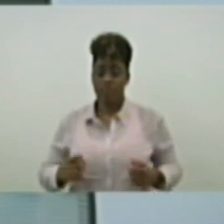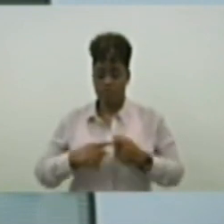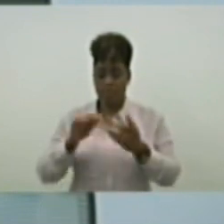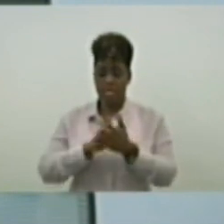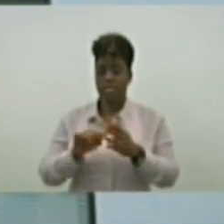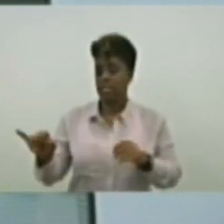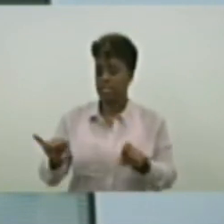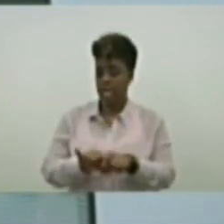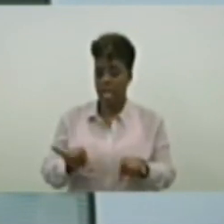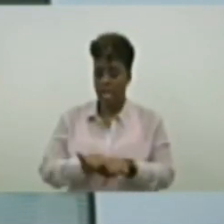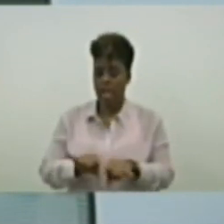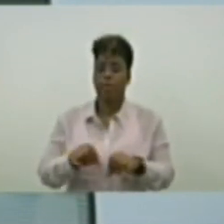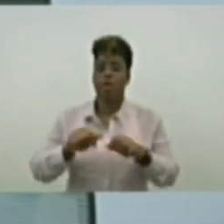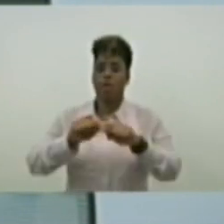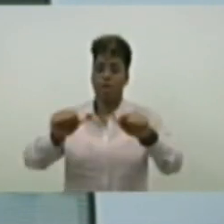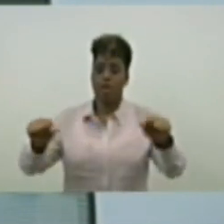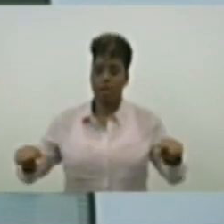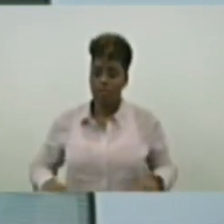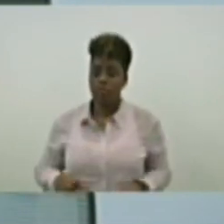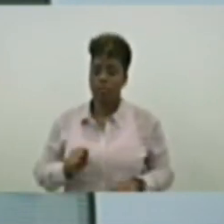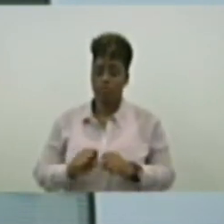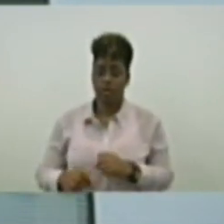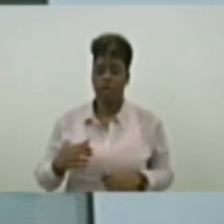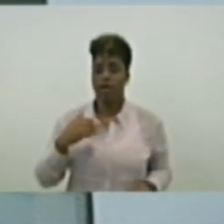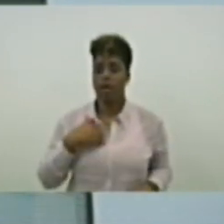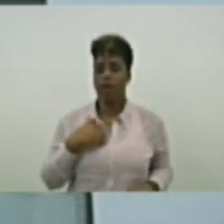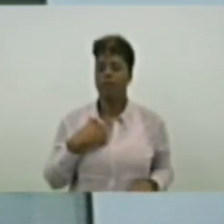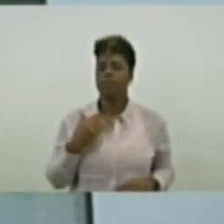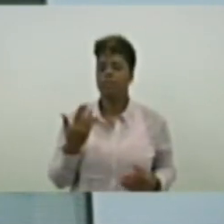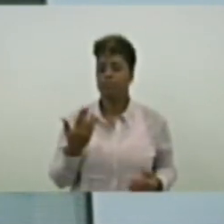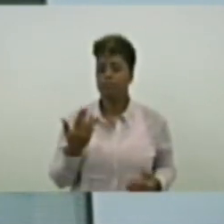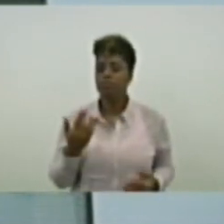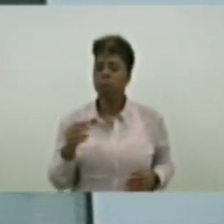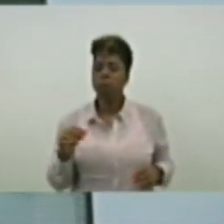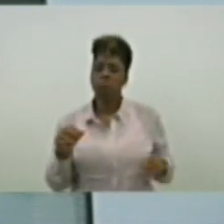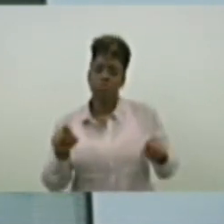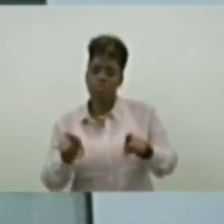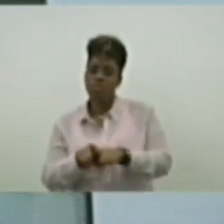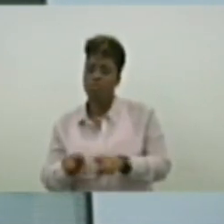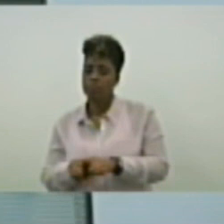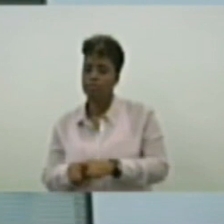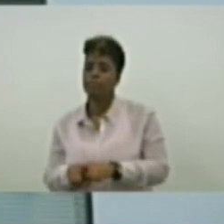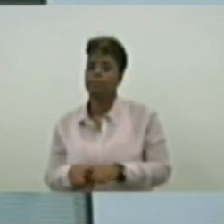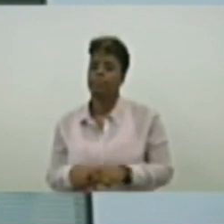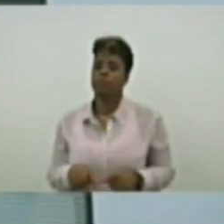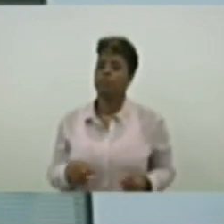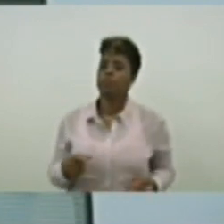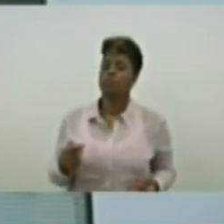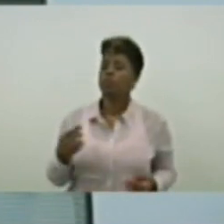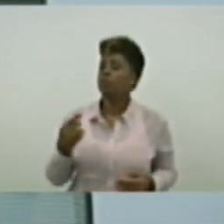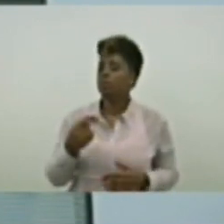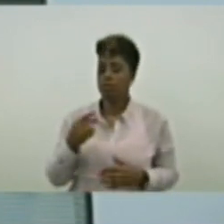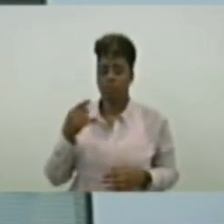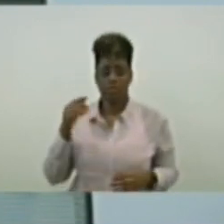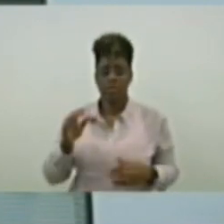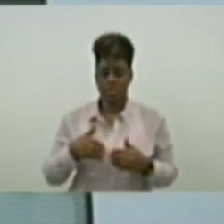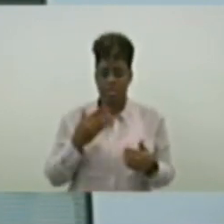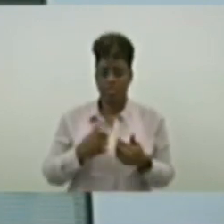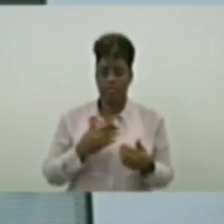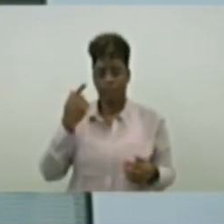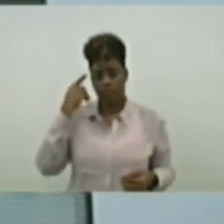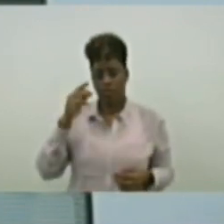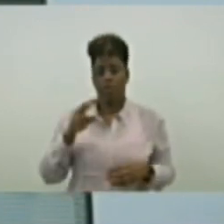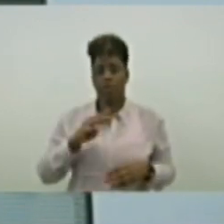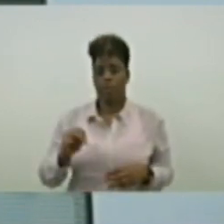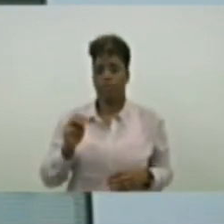then there is a commonality in terms of um in terms of function and this